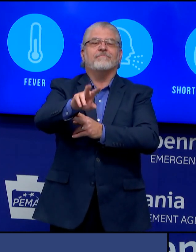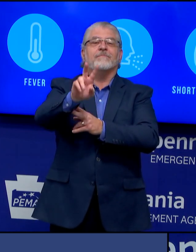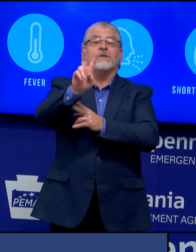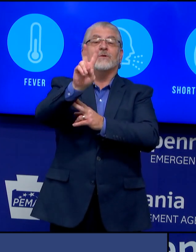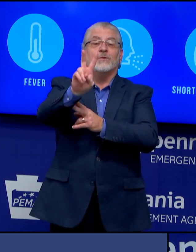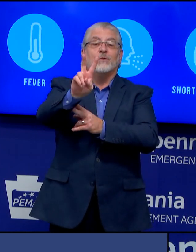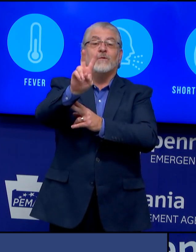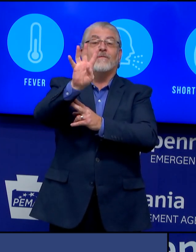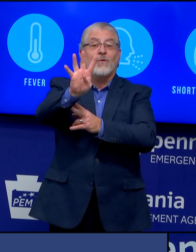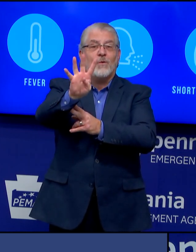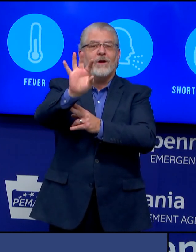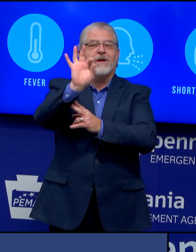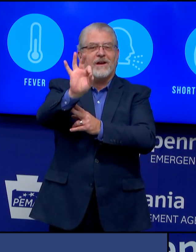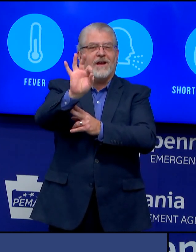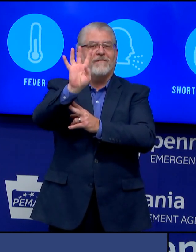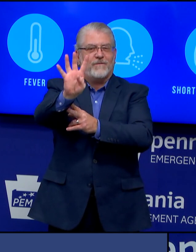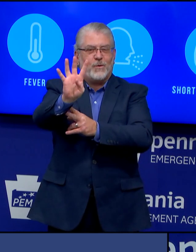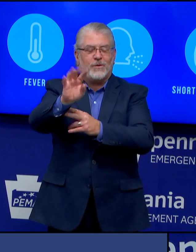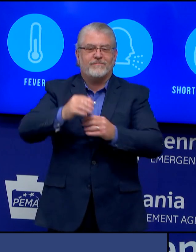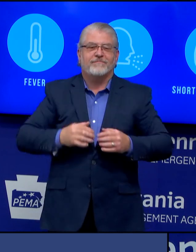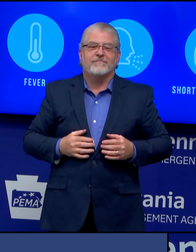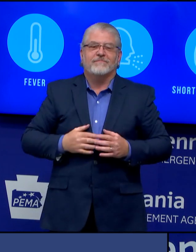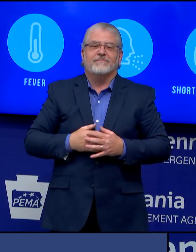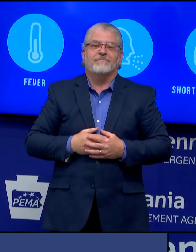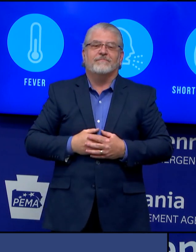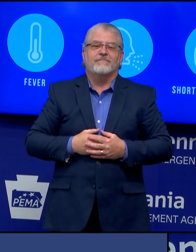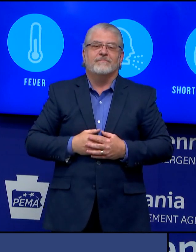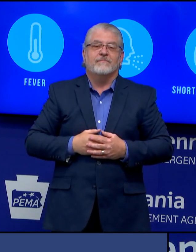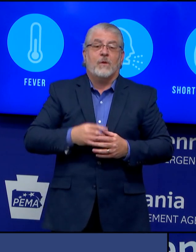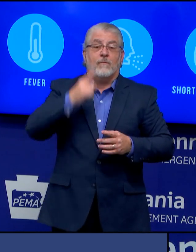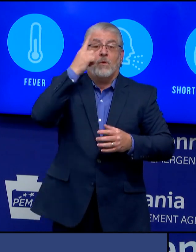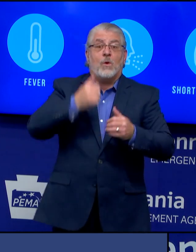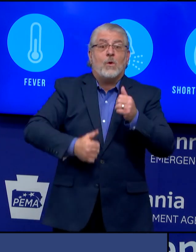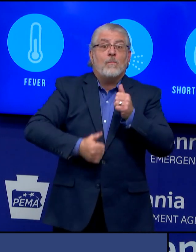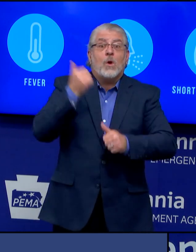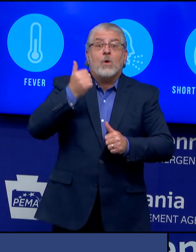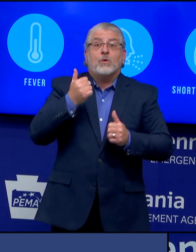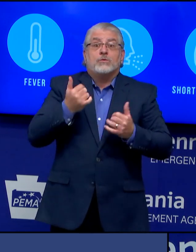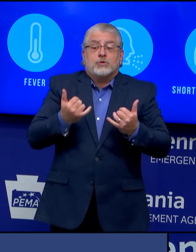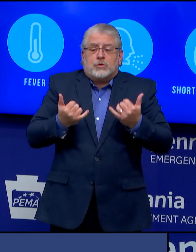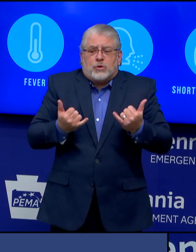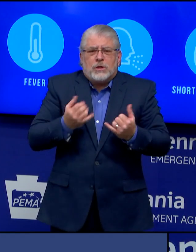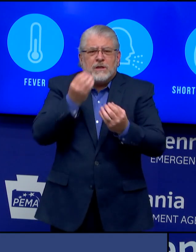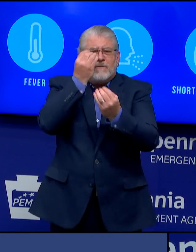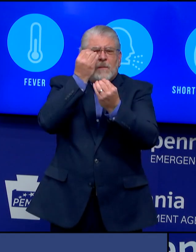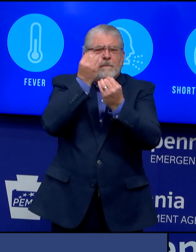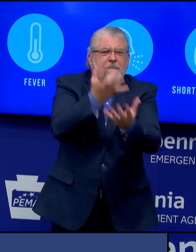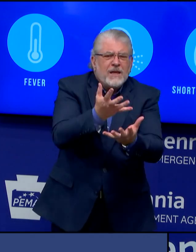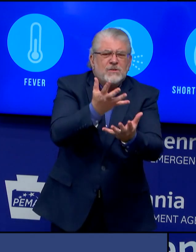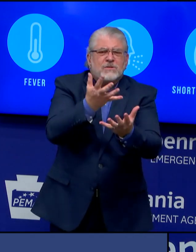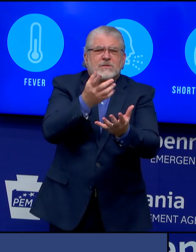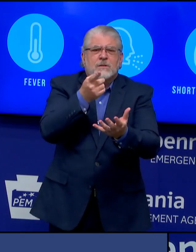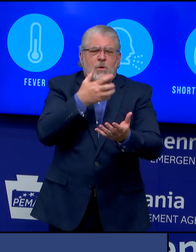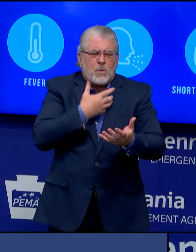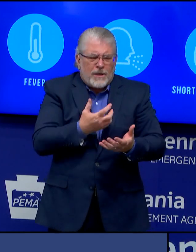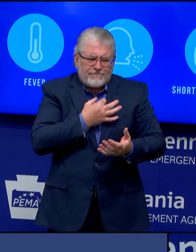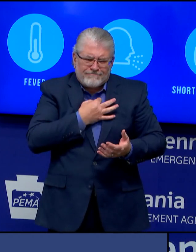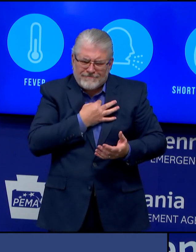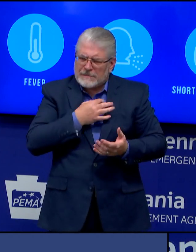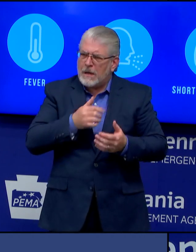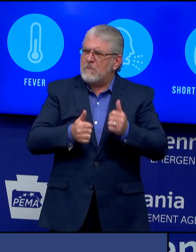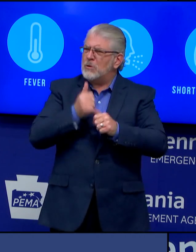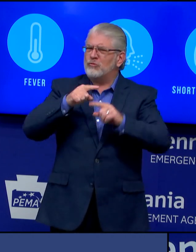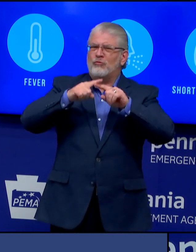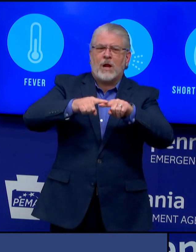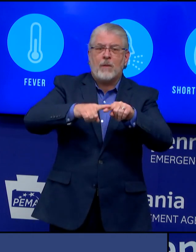1-855-284-2494. For the most reliable information related to Pennsylvania's response to COVID-19,